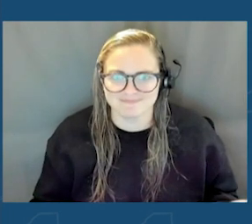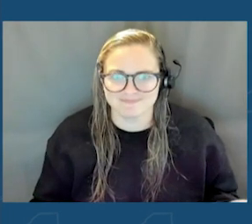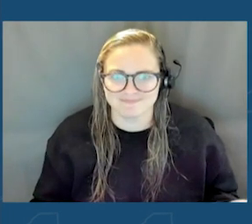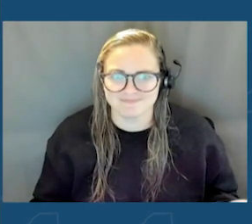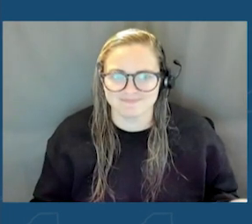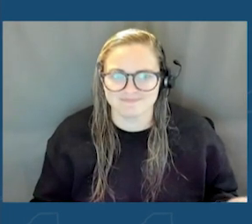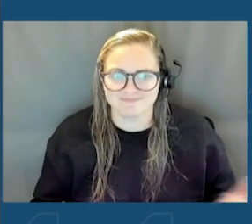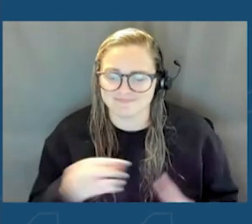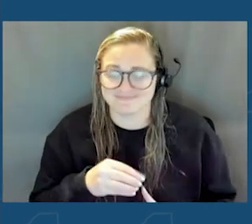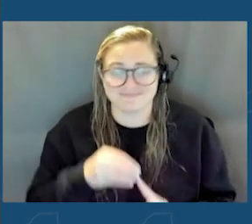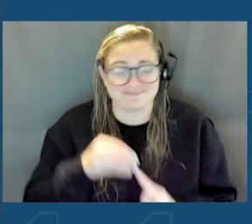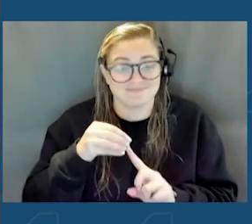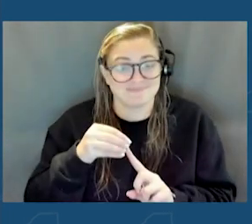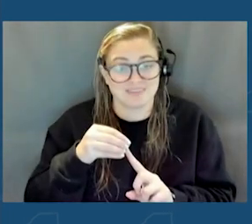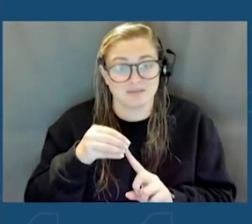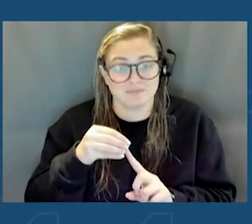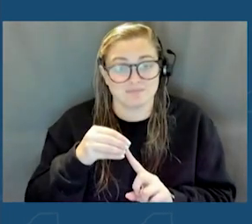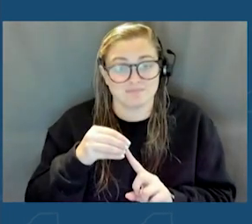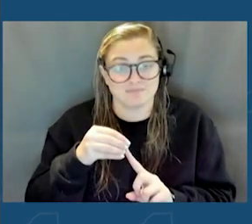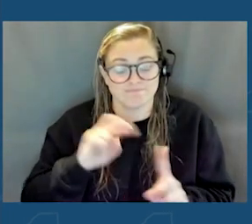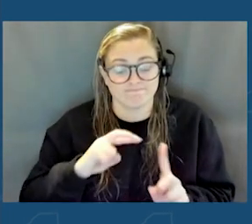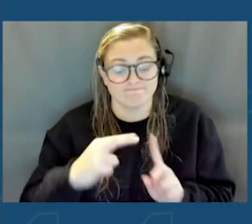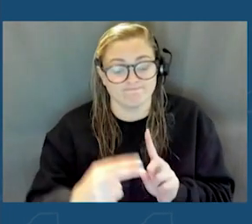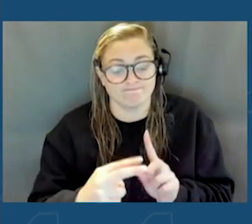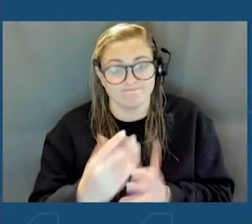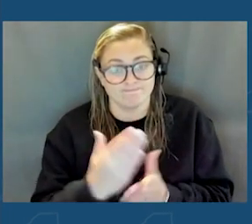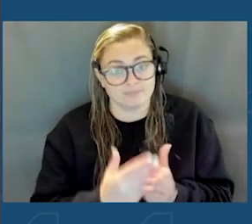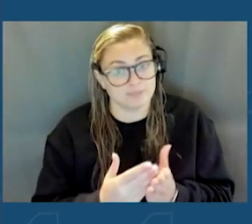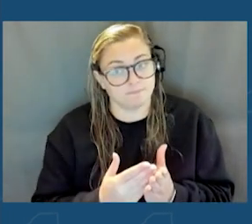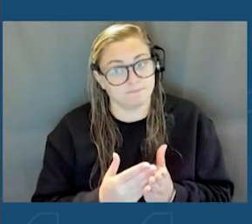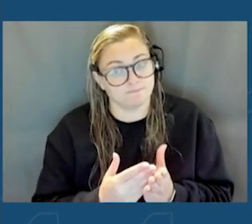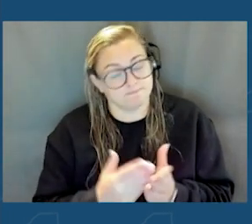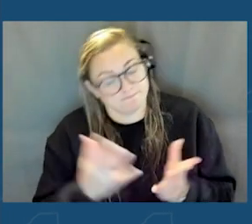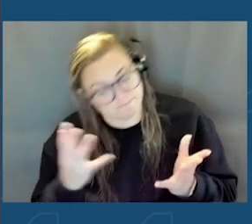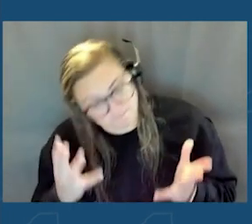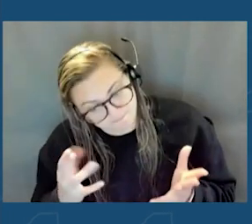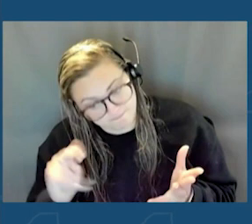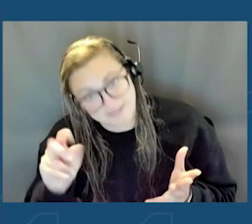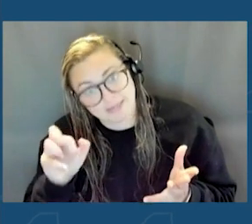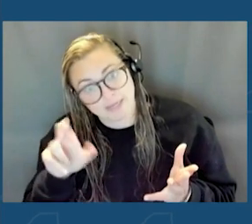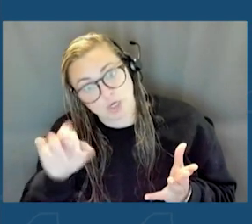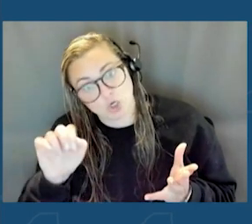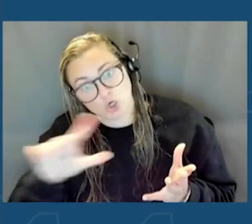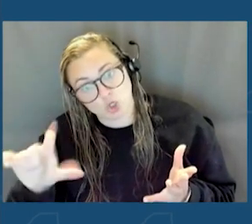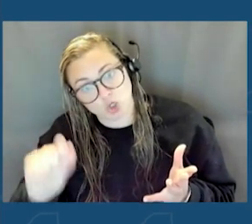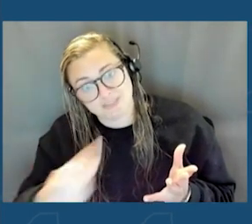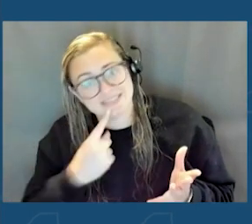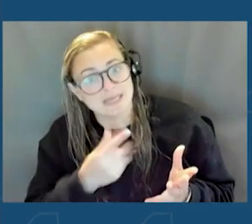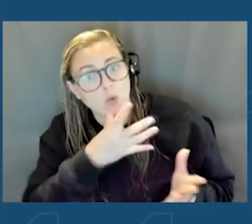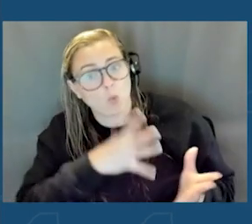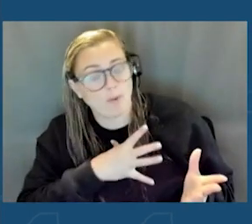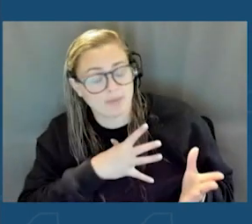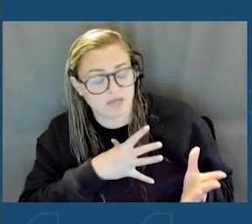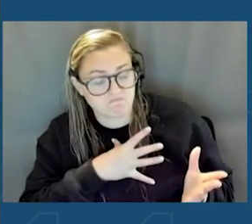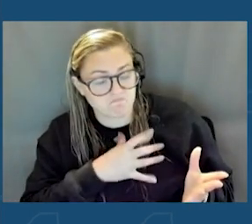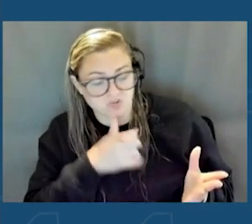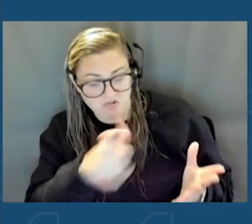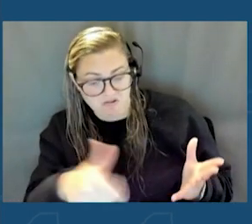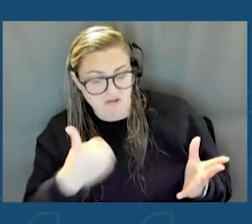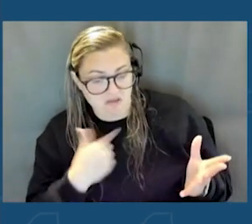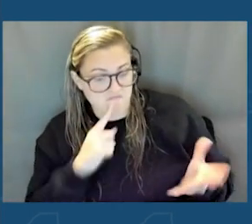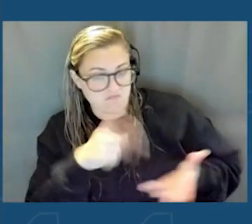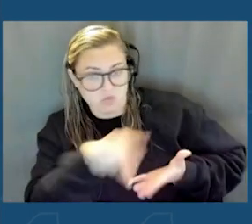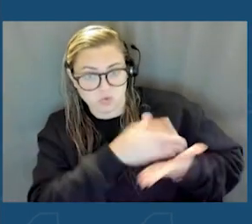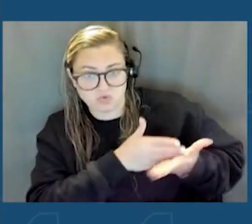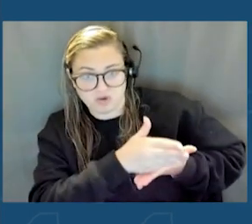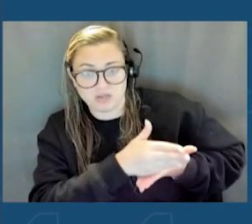except in the eyes of some Neanderthals who say women are not entitled to those rights. So we've endured